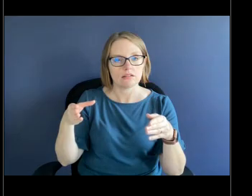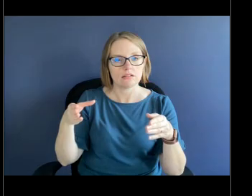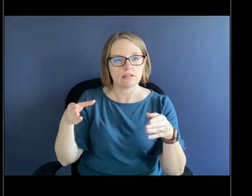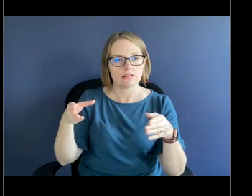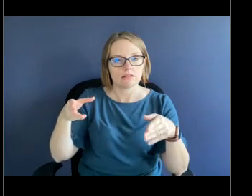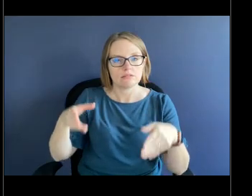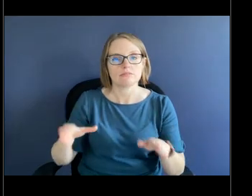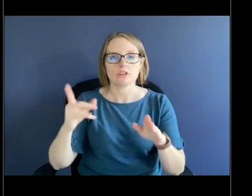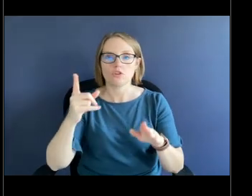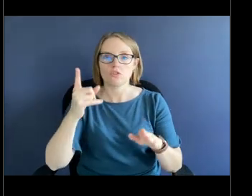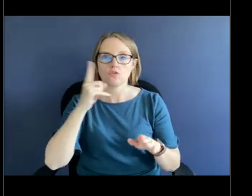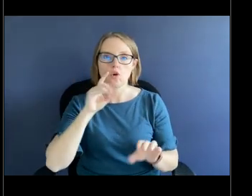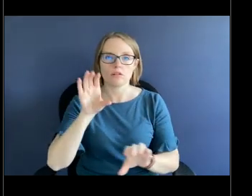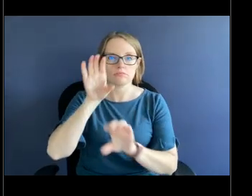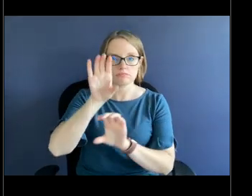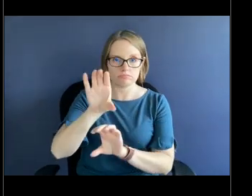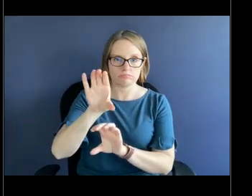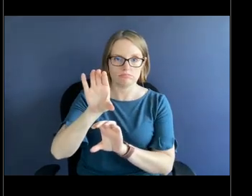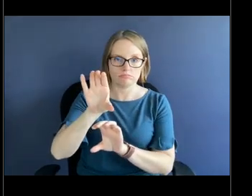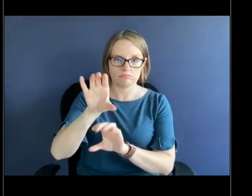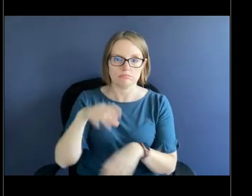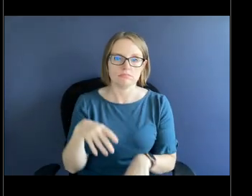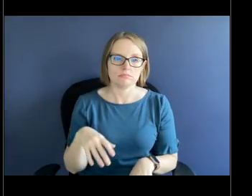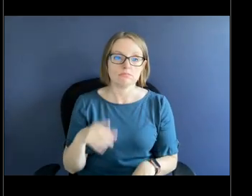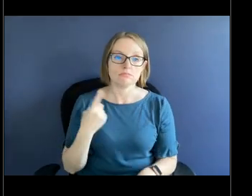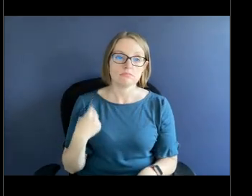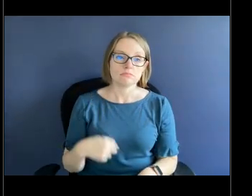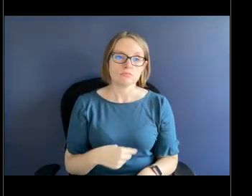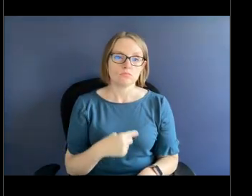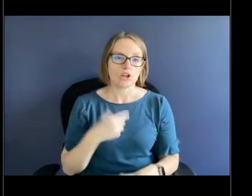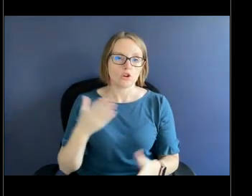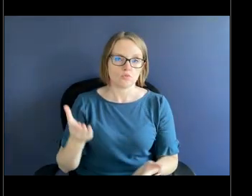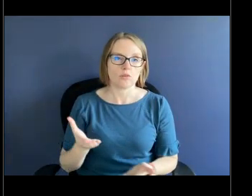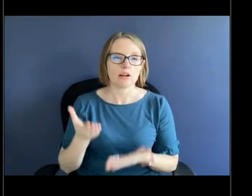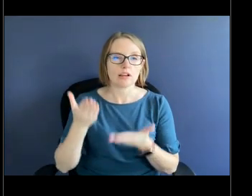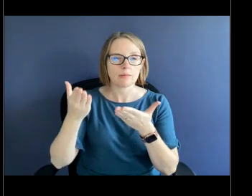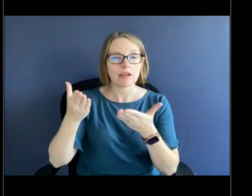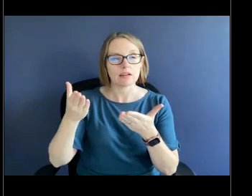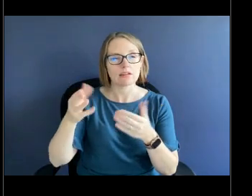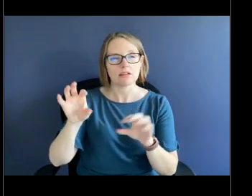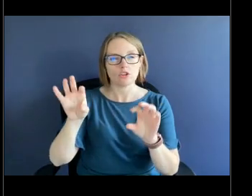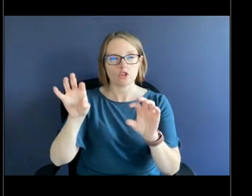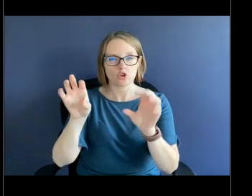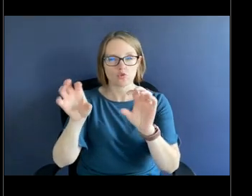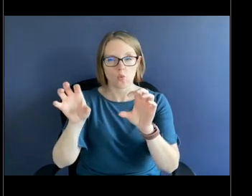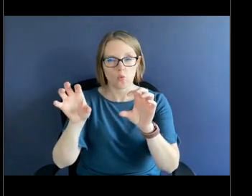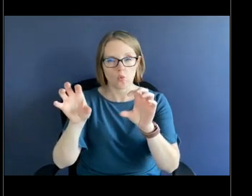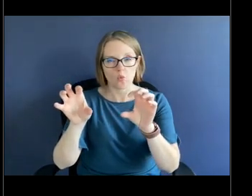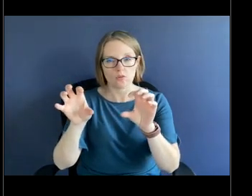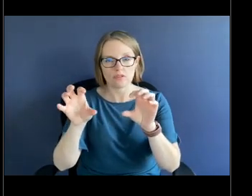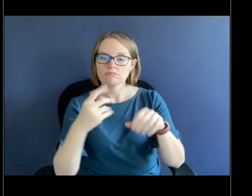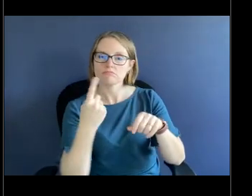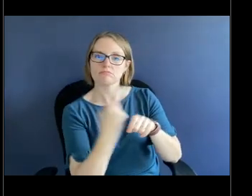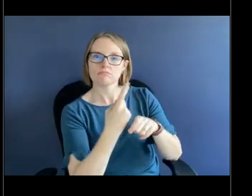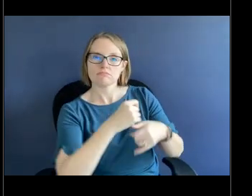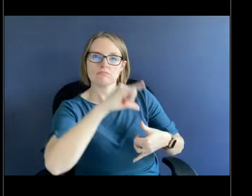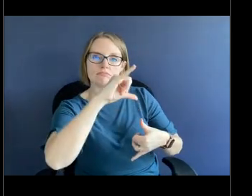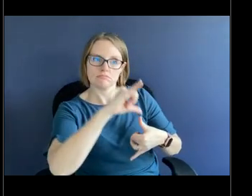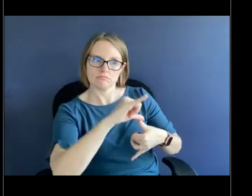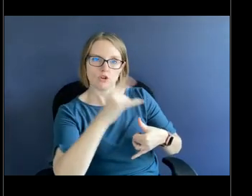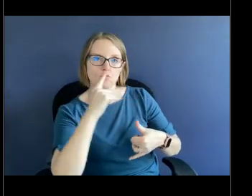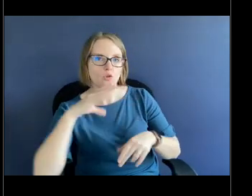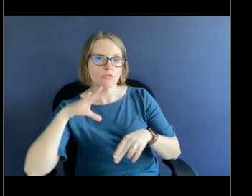dryers. It is recommended that the controls be within the reach of seated